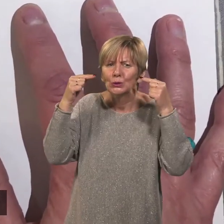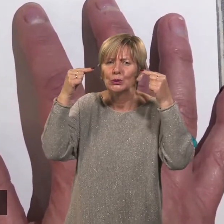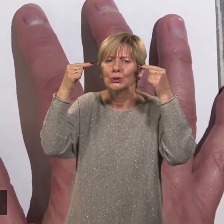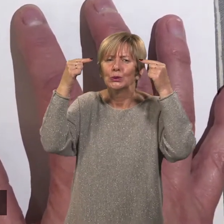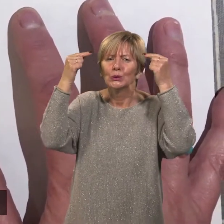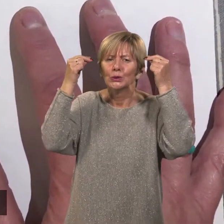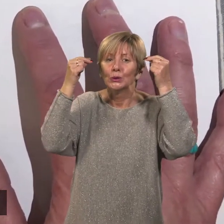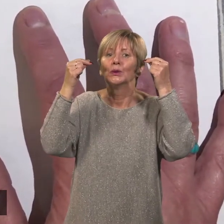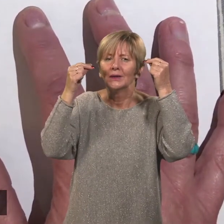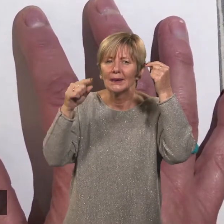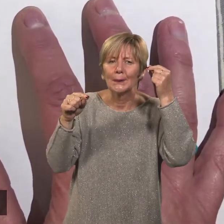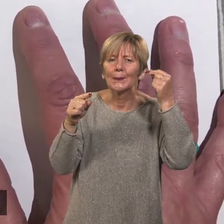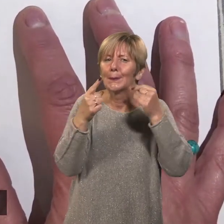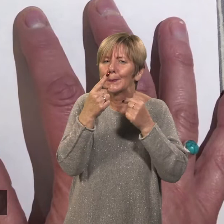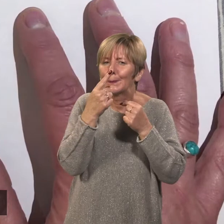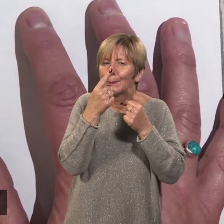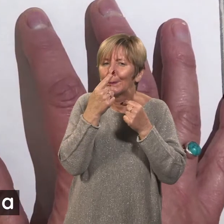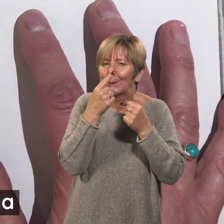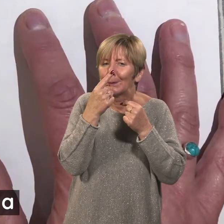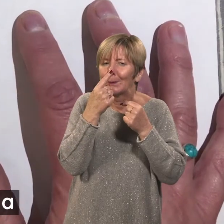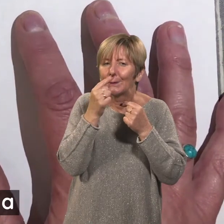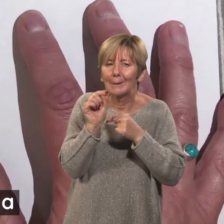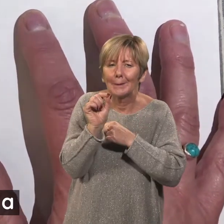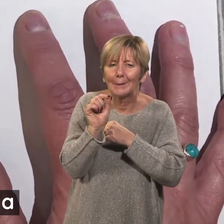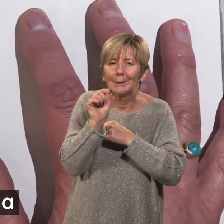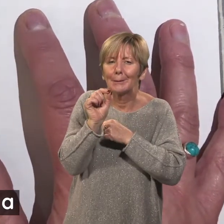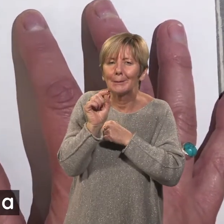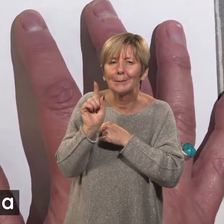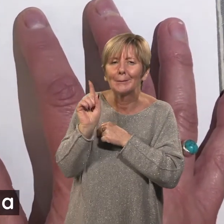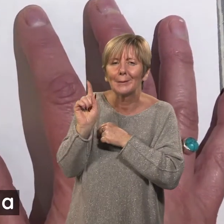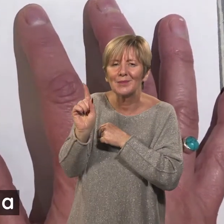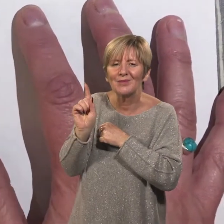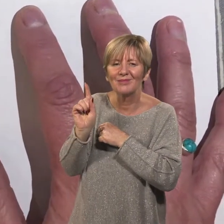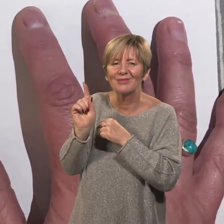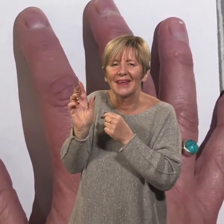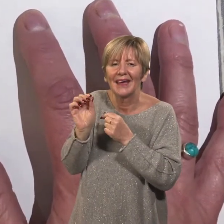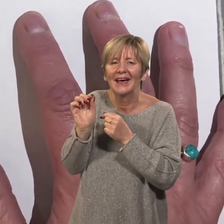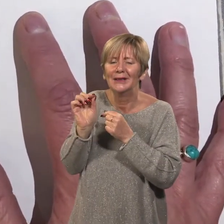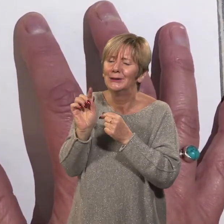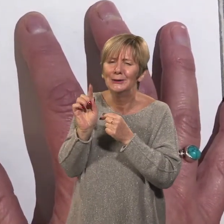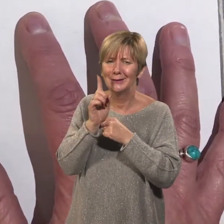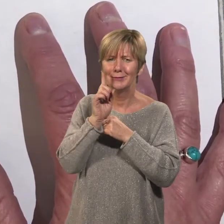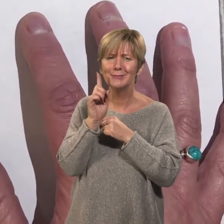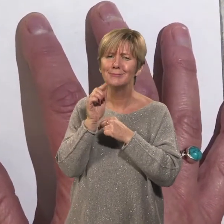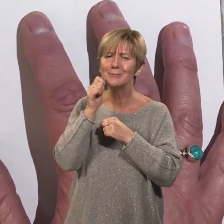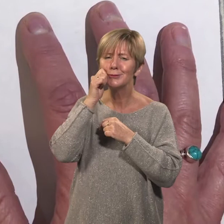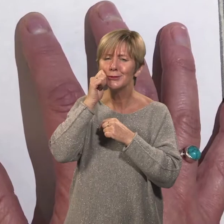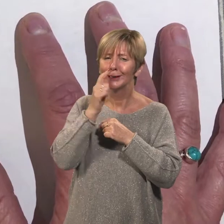then his nose is just a little mark like that for his nose. And he's going to have a big cheeky